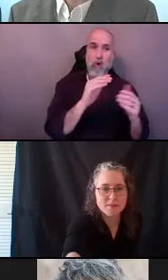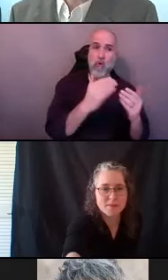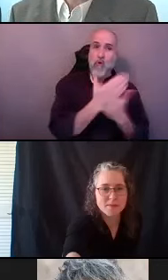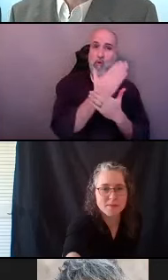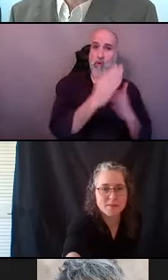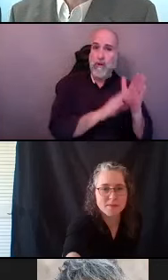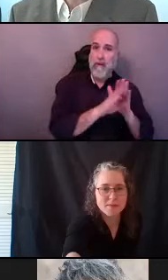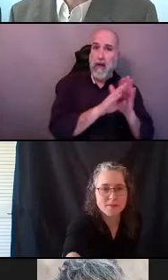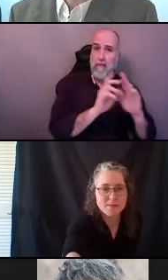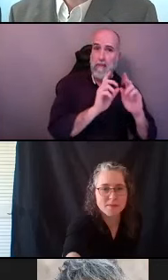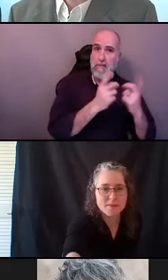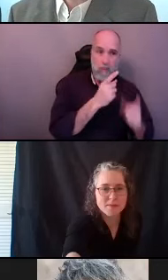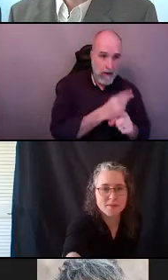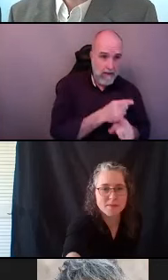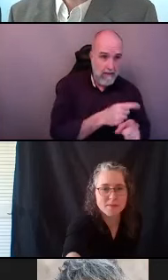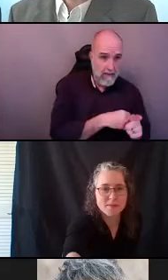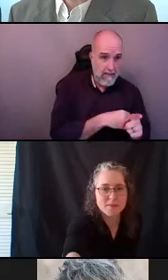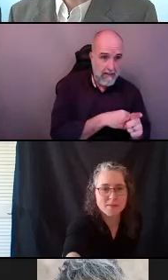right?